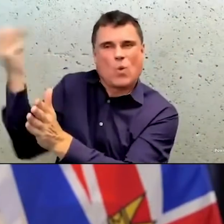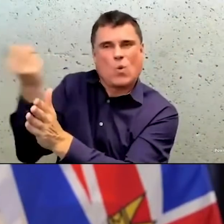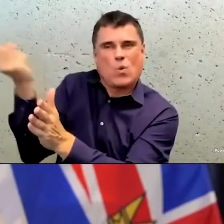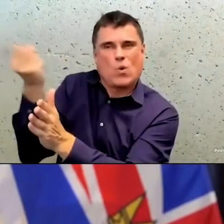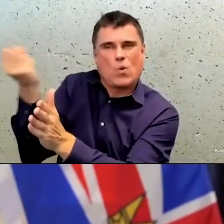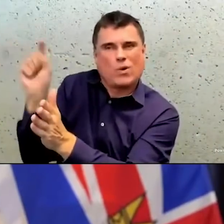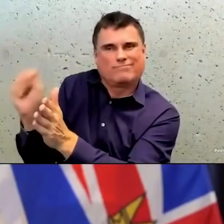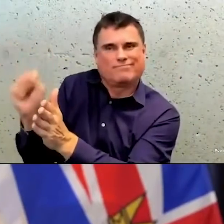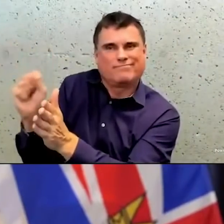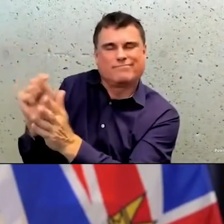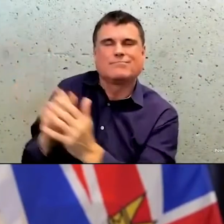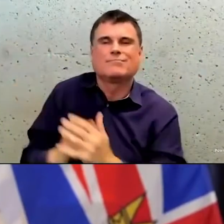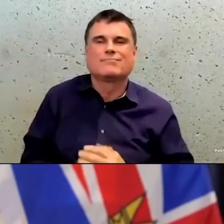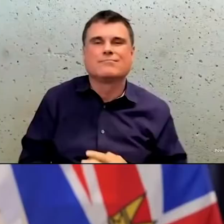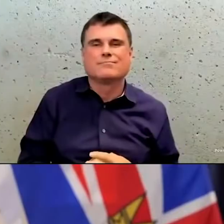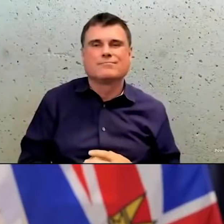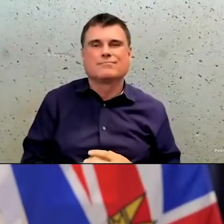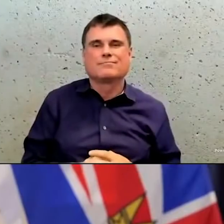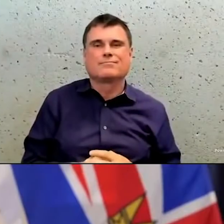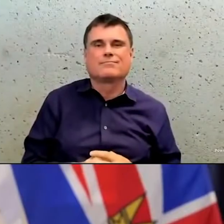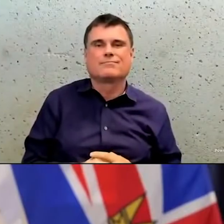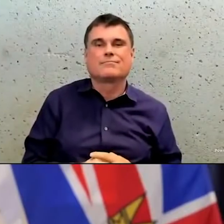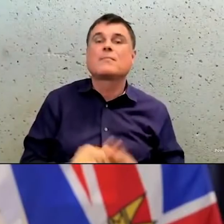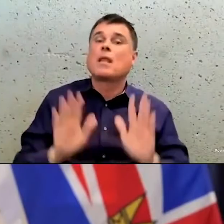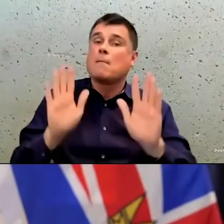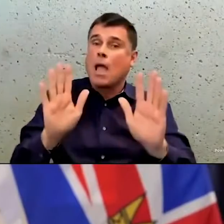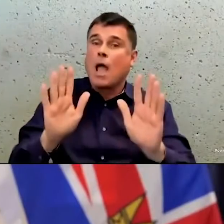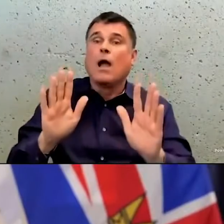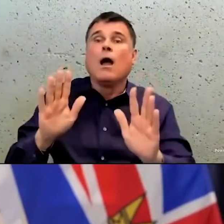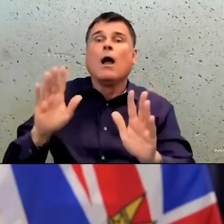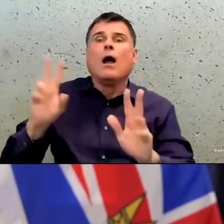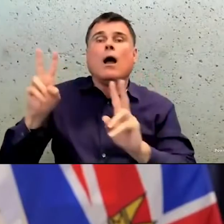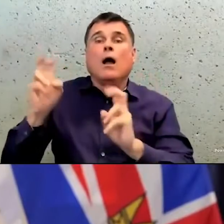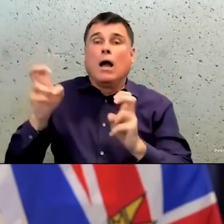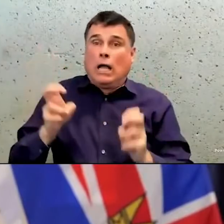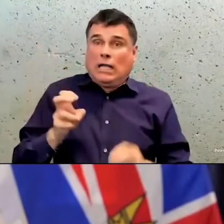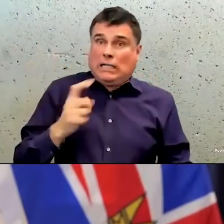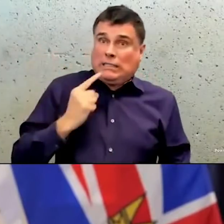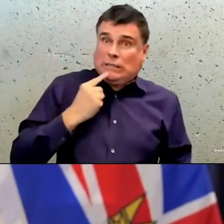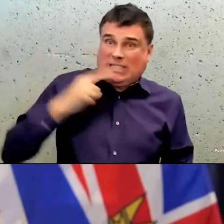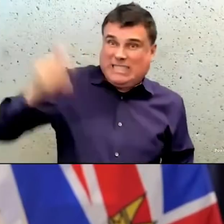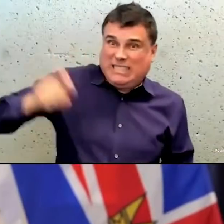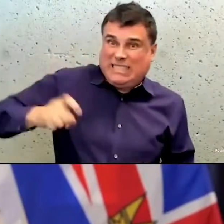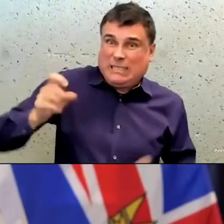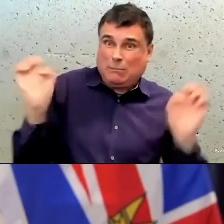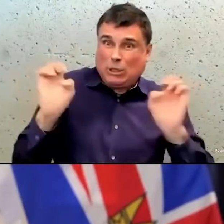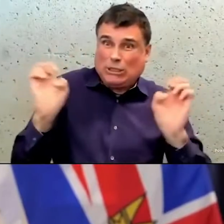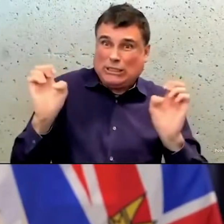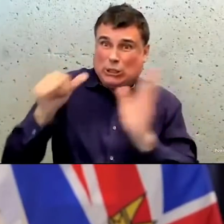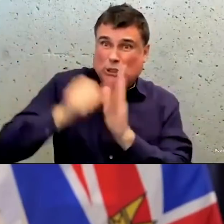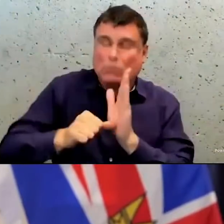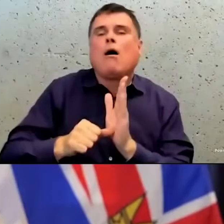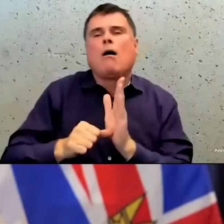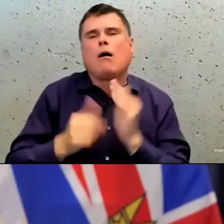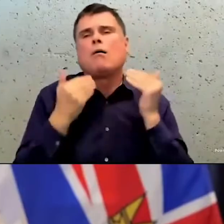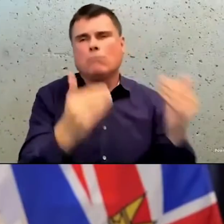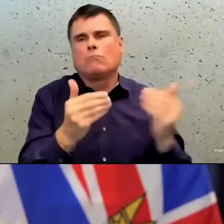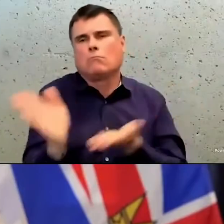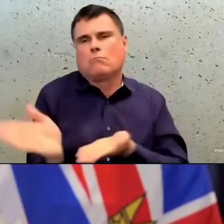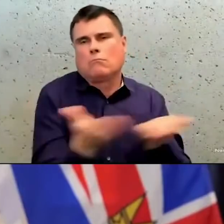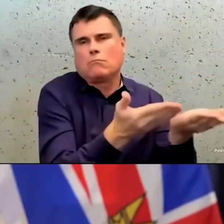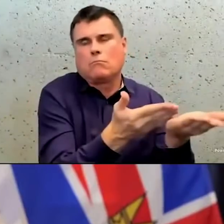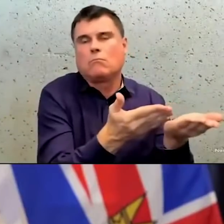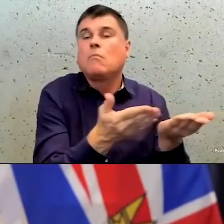including 420 scheduled urgent and emergent procedures and 172 urgent or emergent